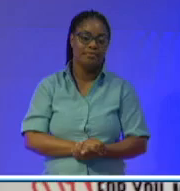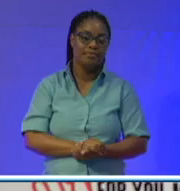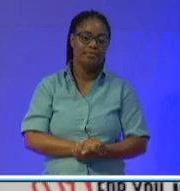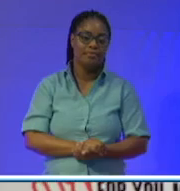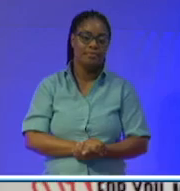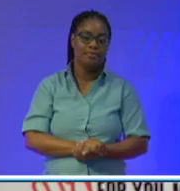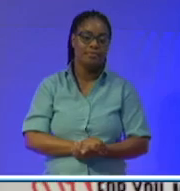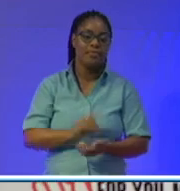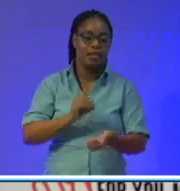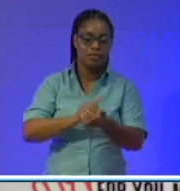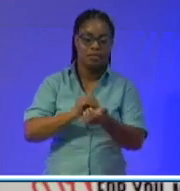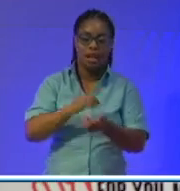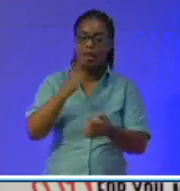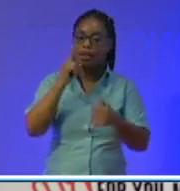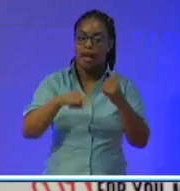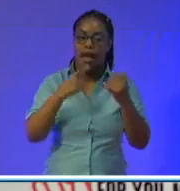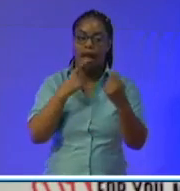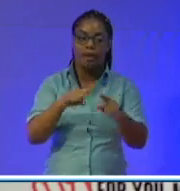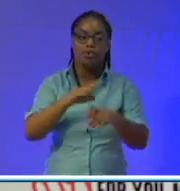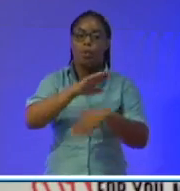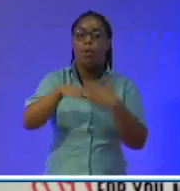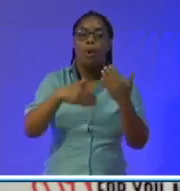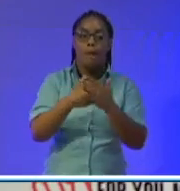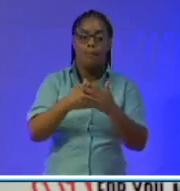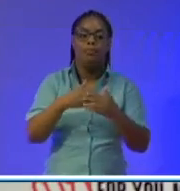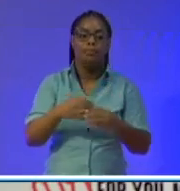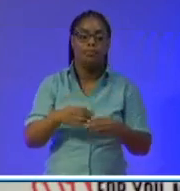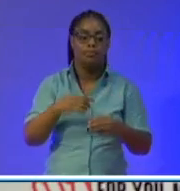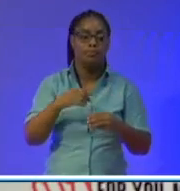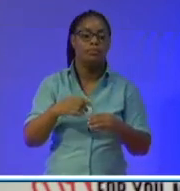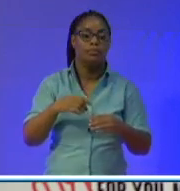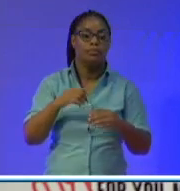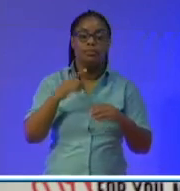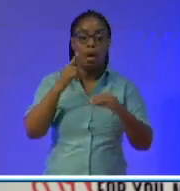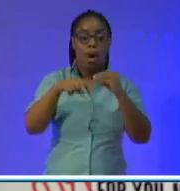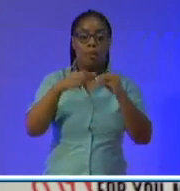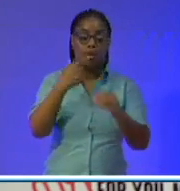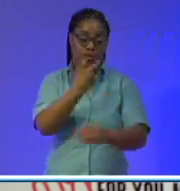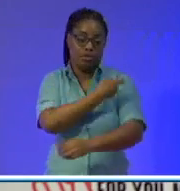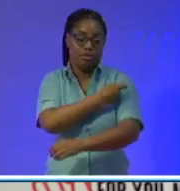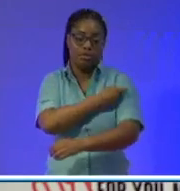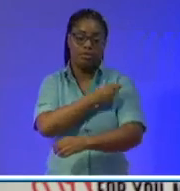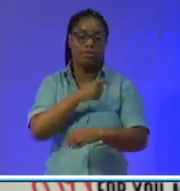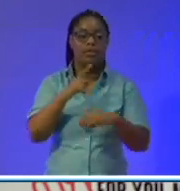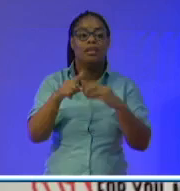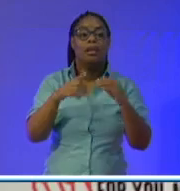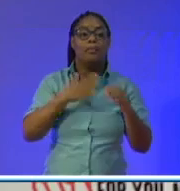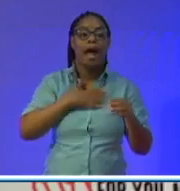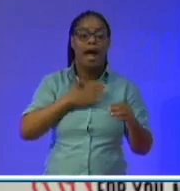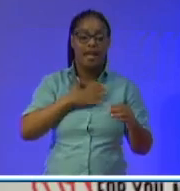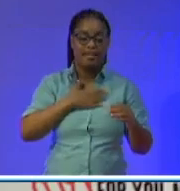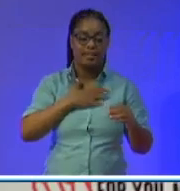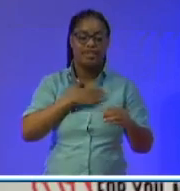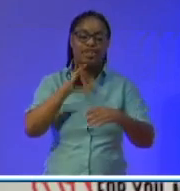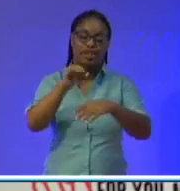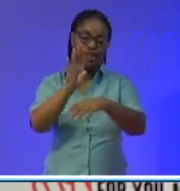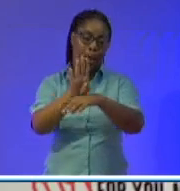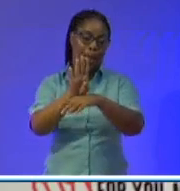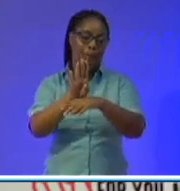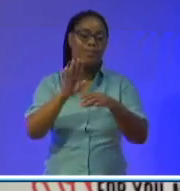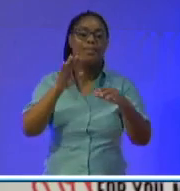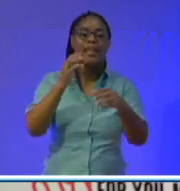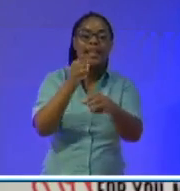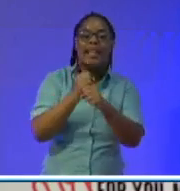Saturday, we are in bilateral talks with vaccine manufacturers. We are in talks with